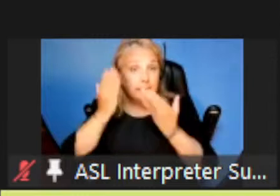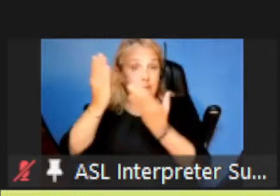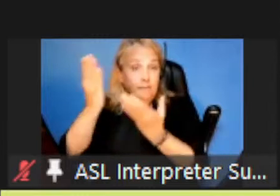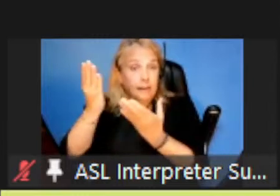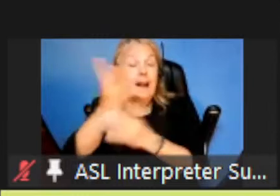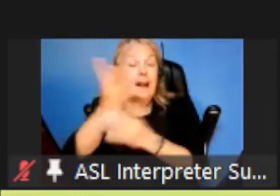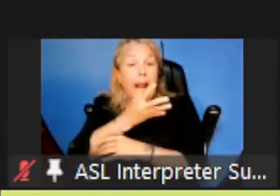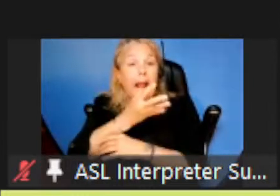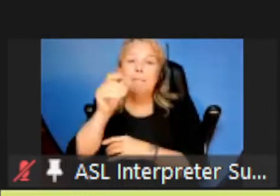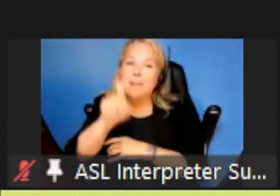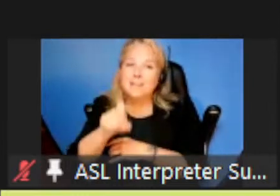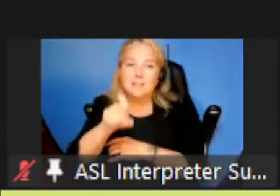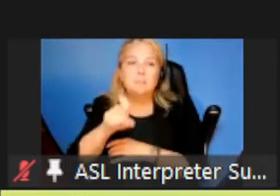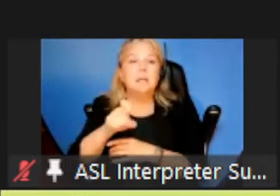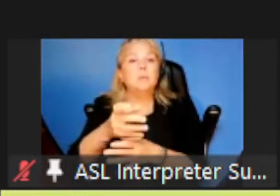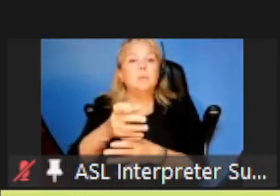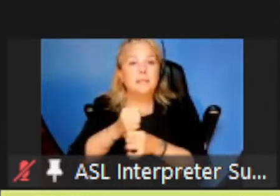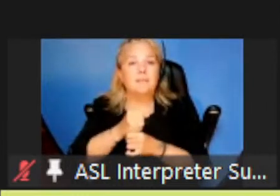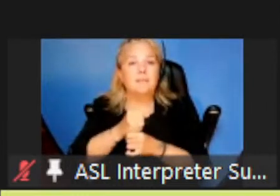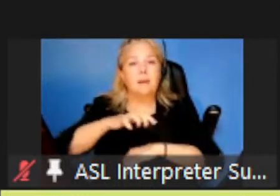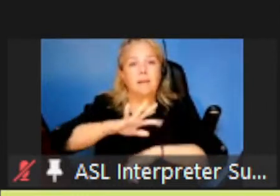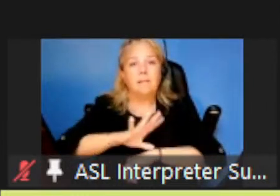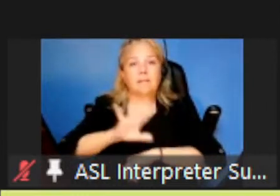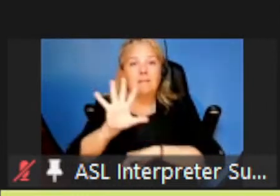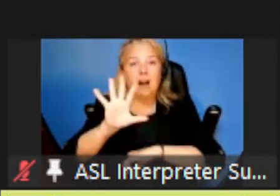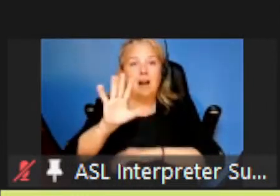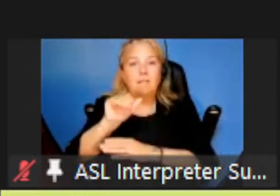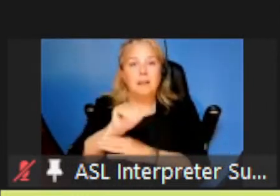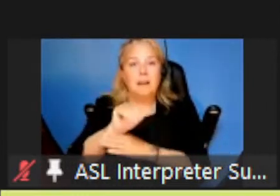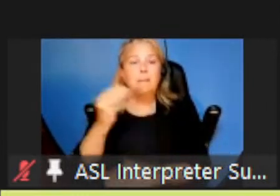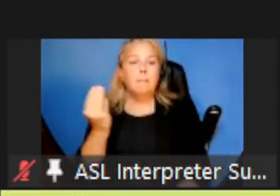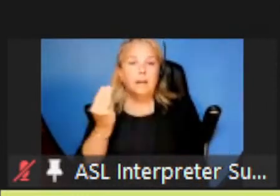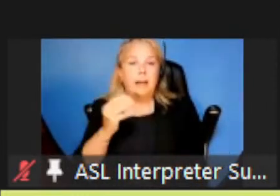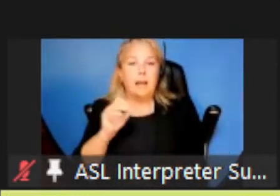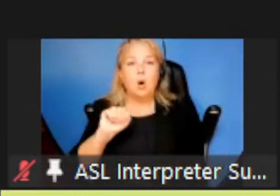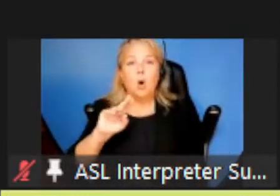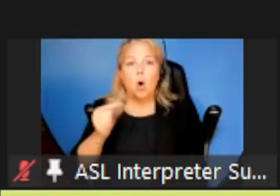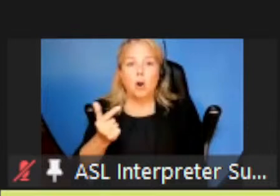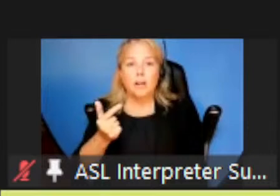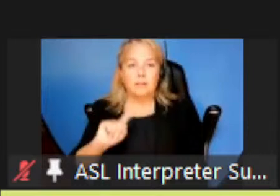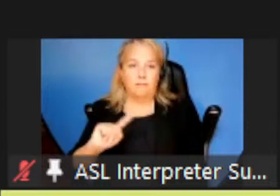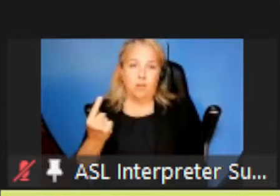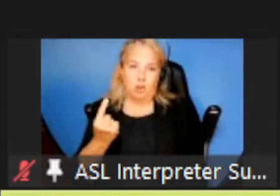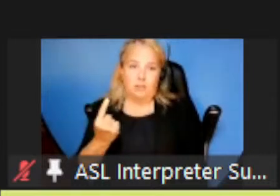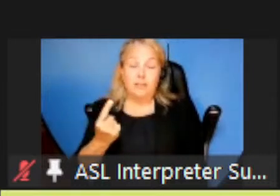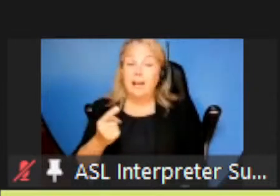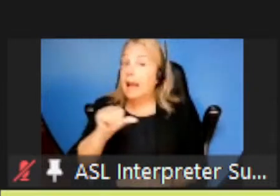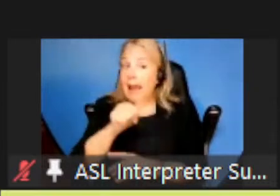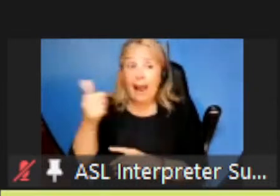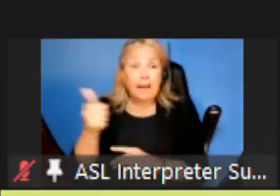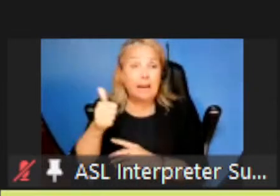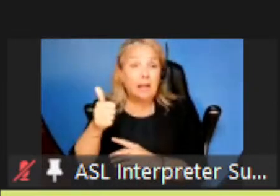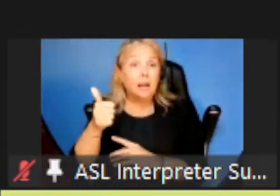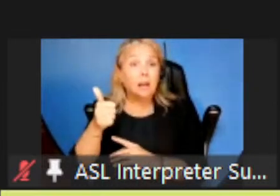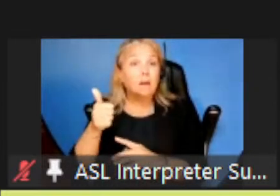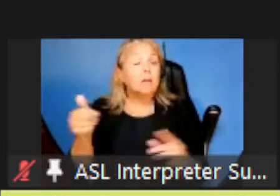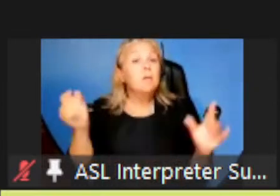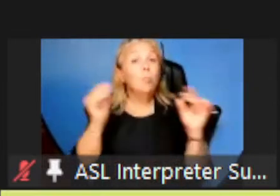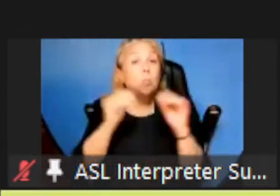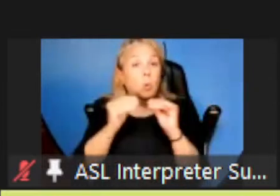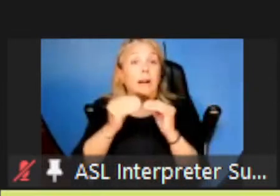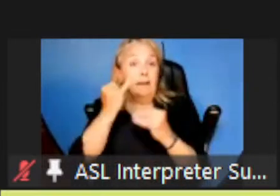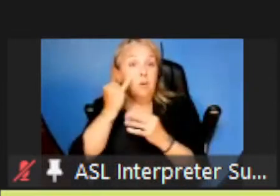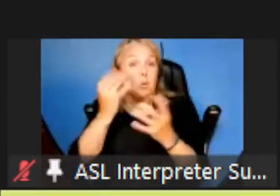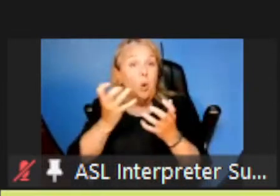by 5 p.m. on Monday, August 1st. Again, any further testimony that you would like to